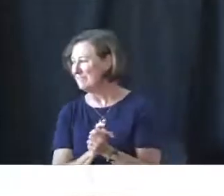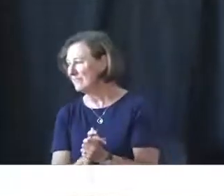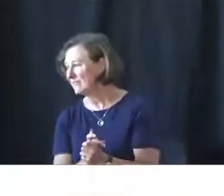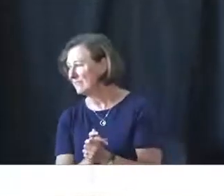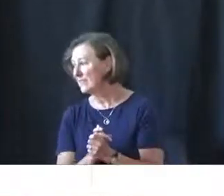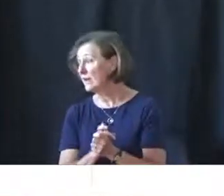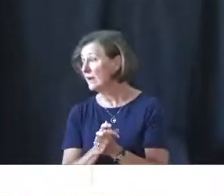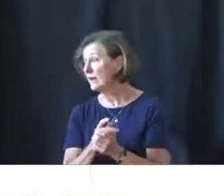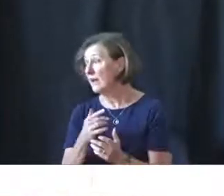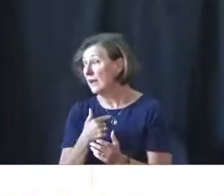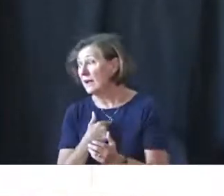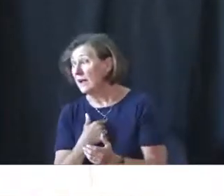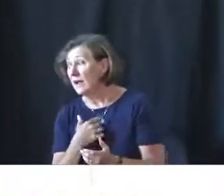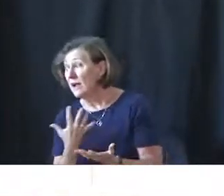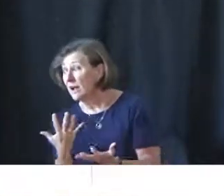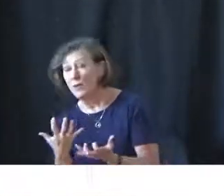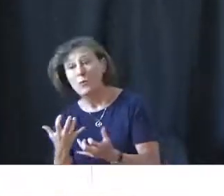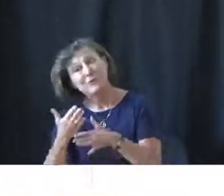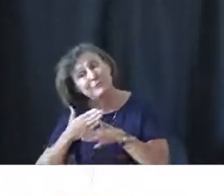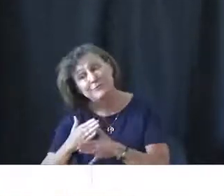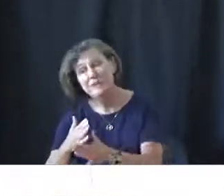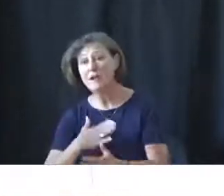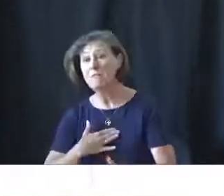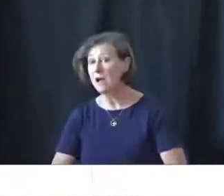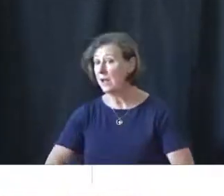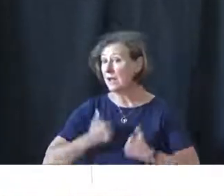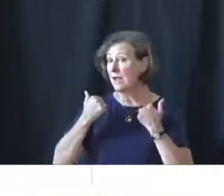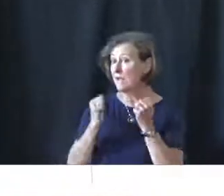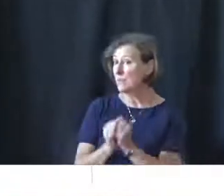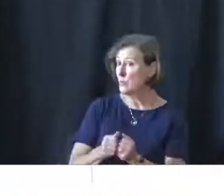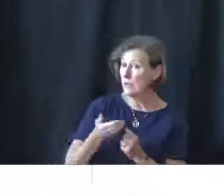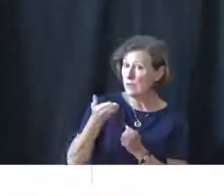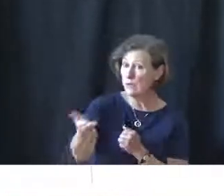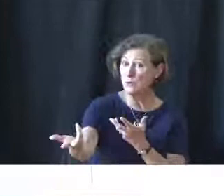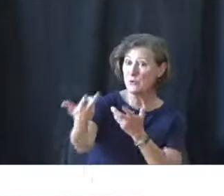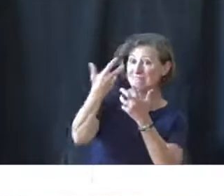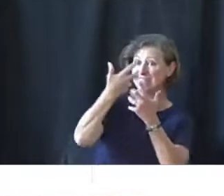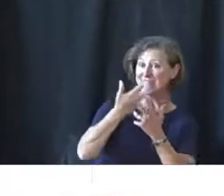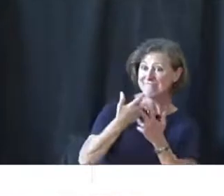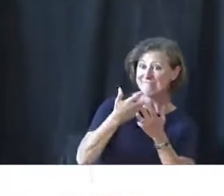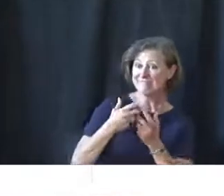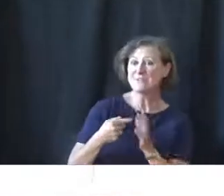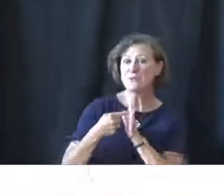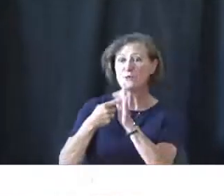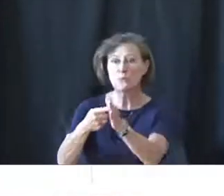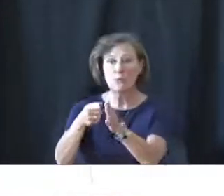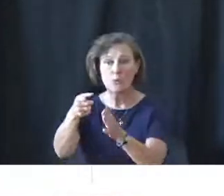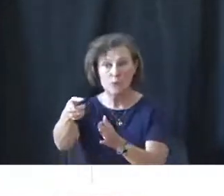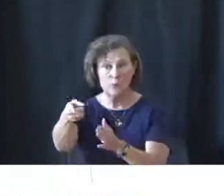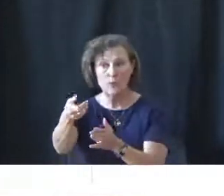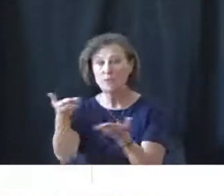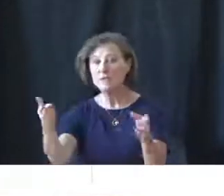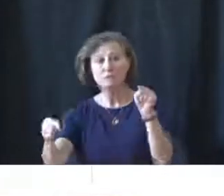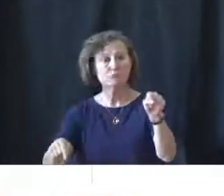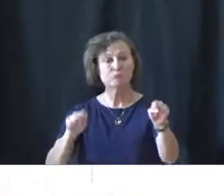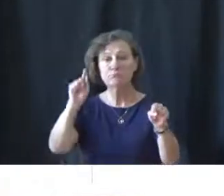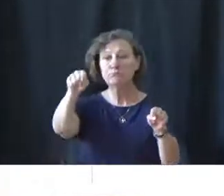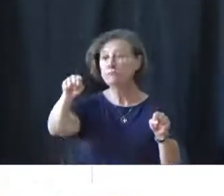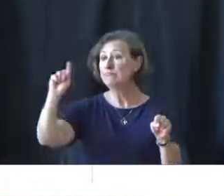You see, I'd like to share my life with you and show you things that I've